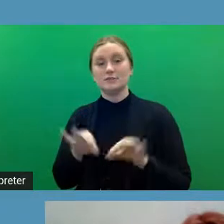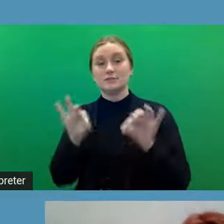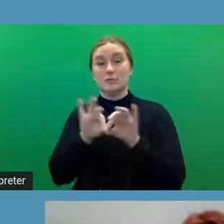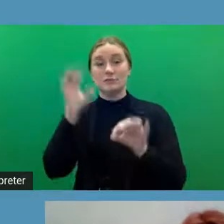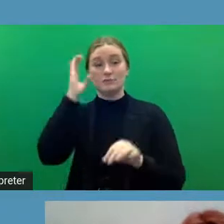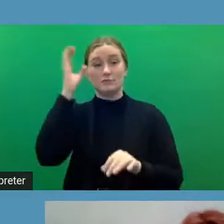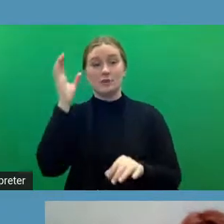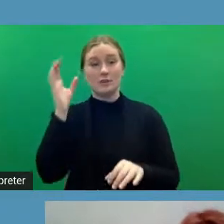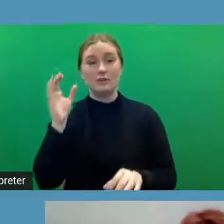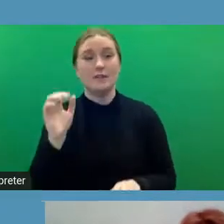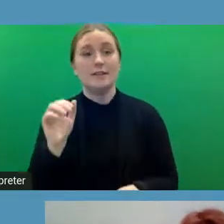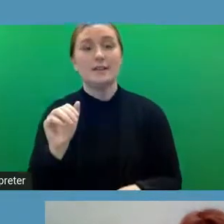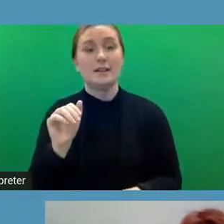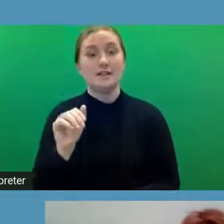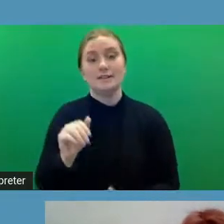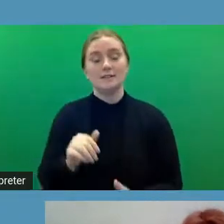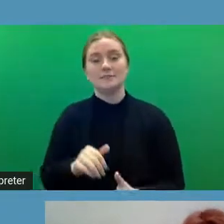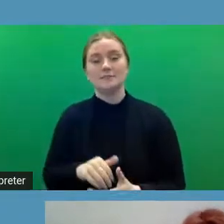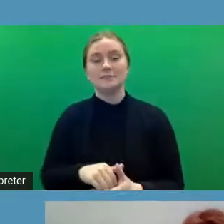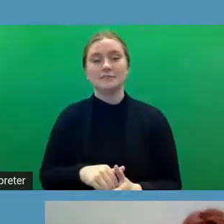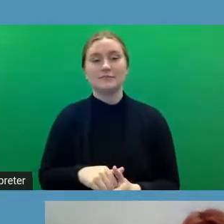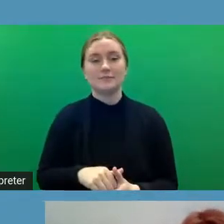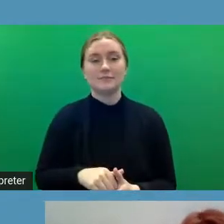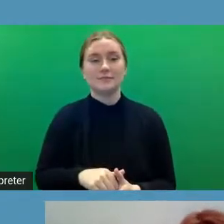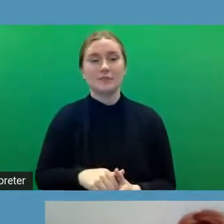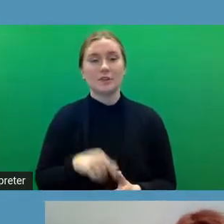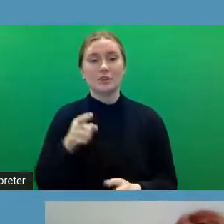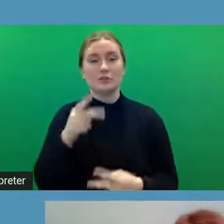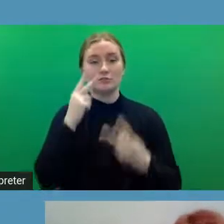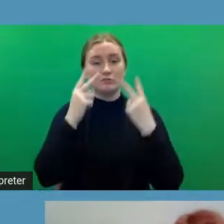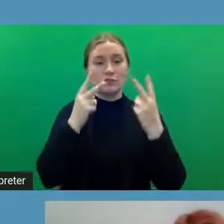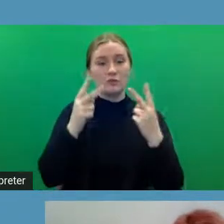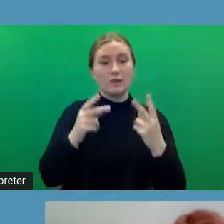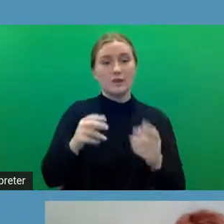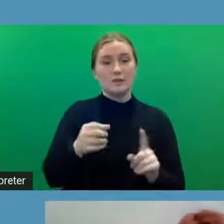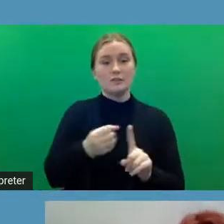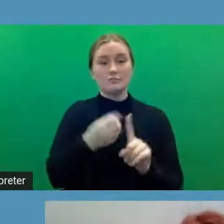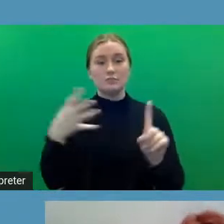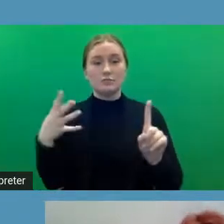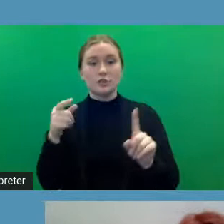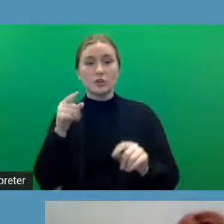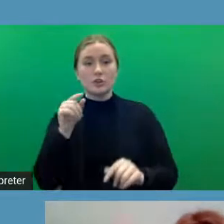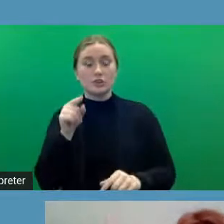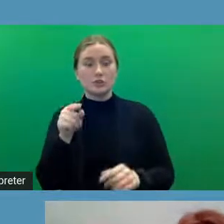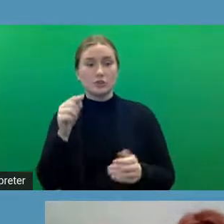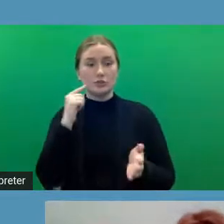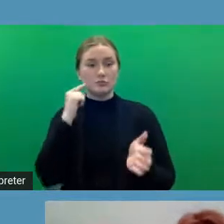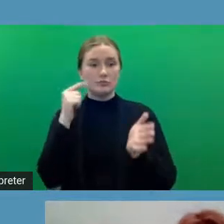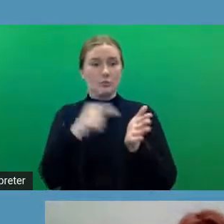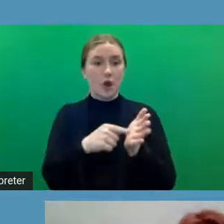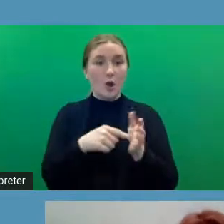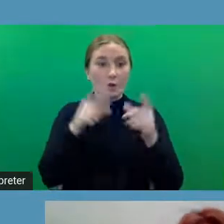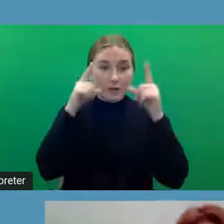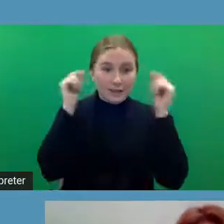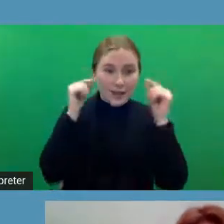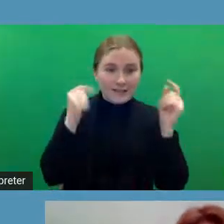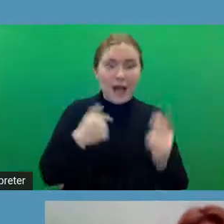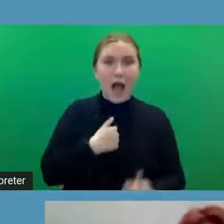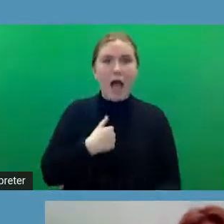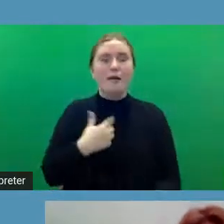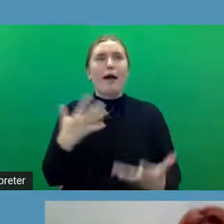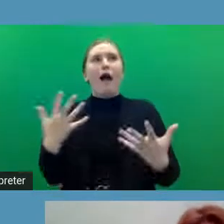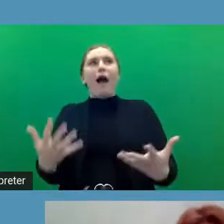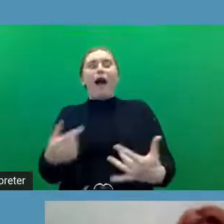with SEMC, because when you were doing your visual description of yourself and you noted that you were wearing glasses, I was like, I've done